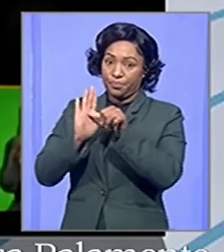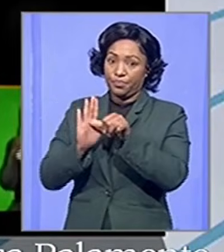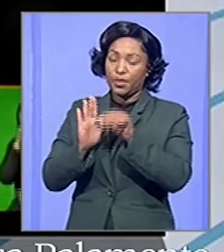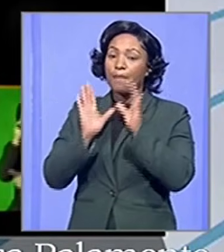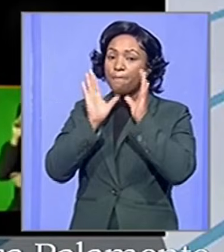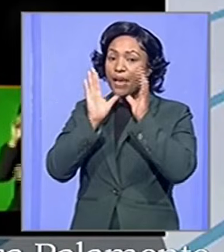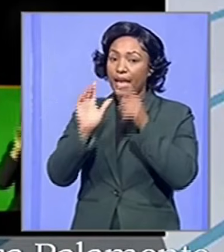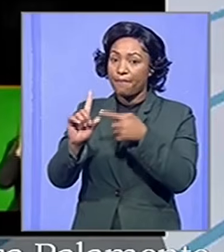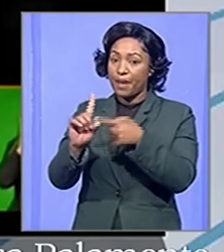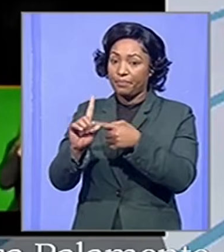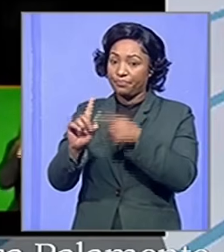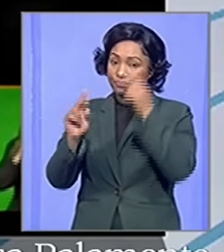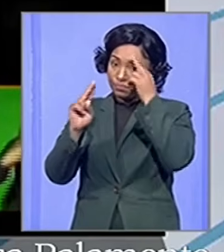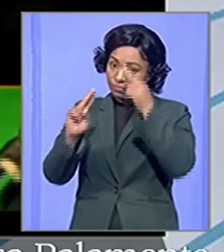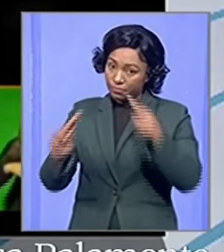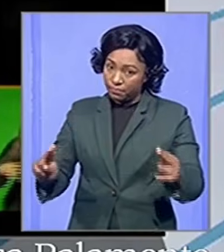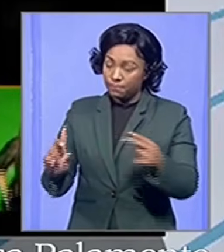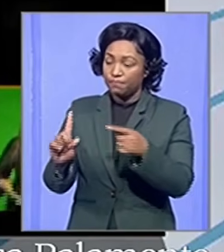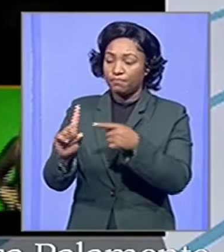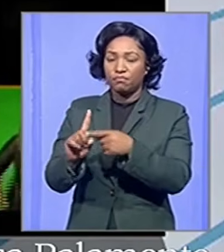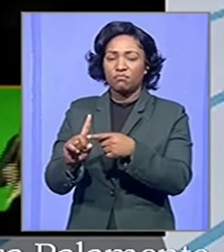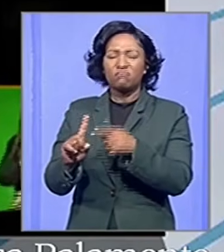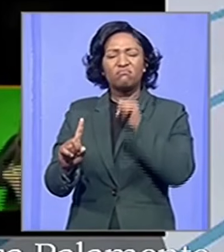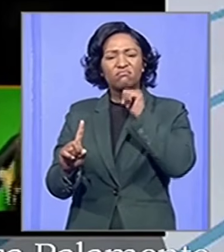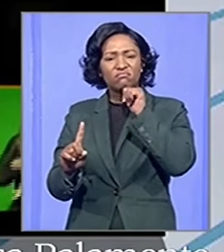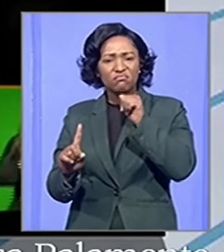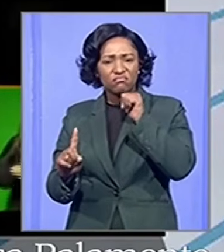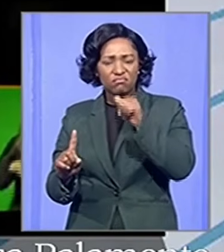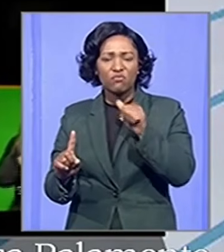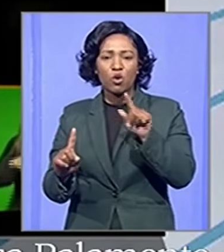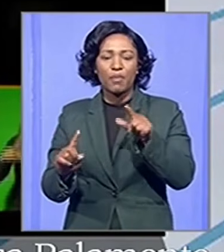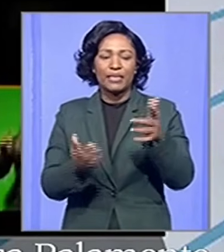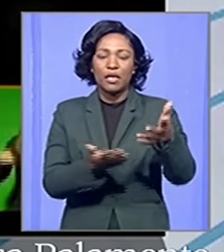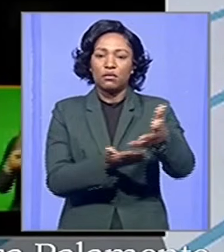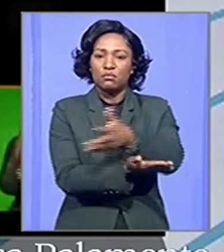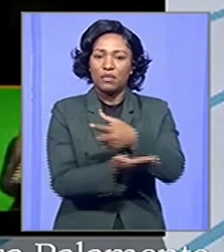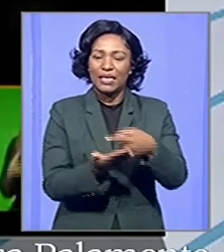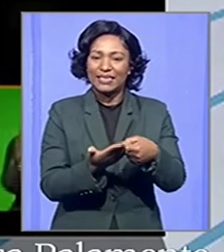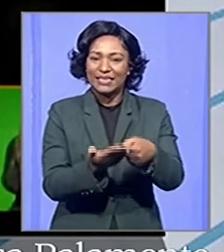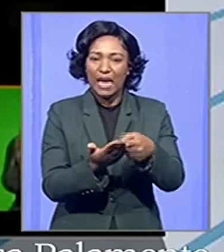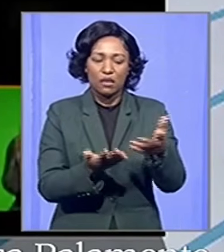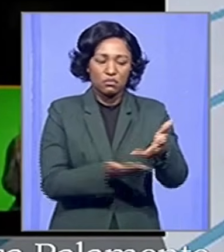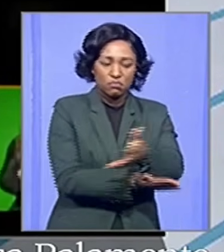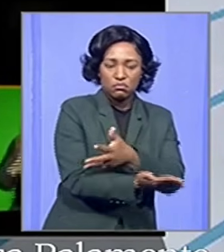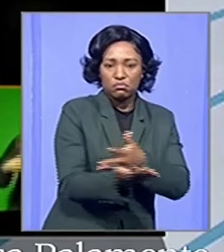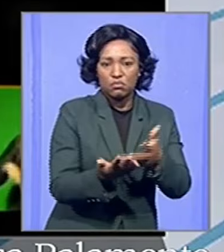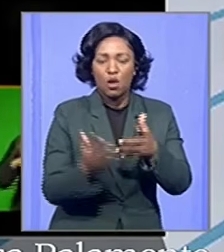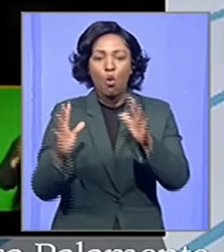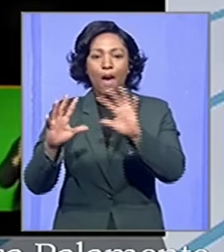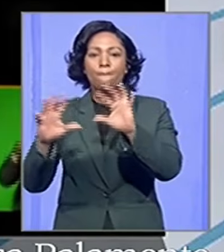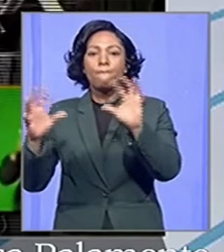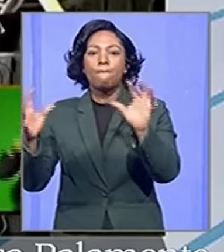that as we debate, we should play the ball and not the man.